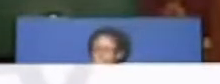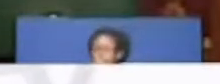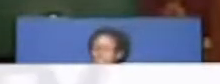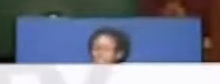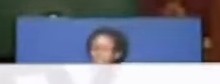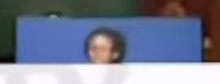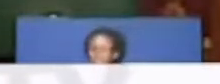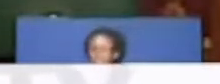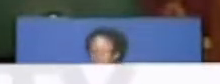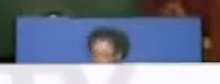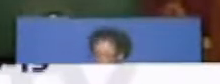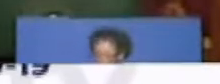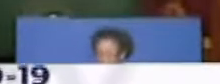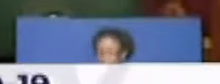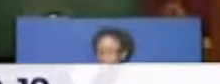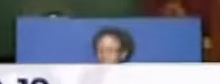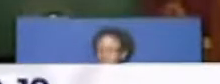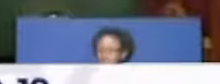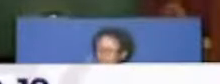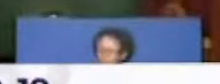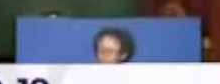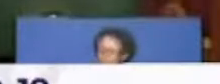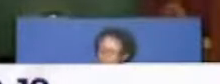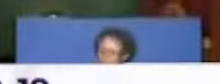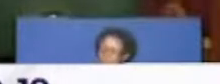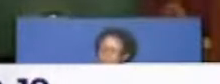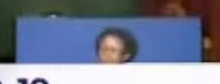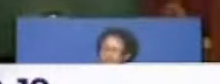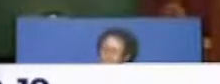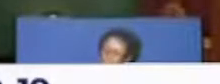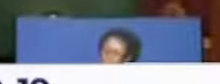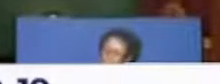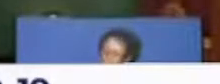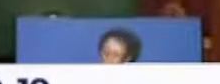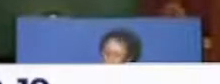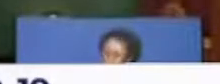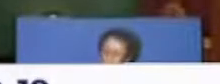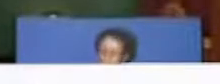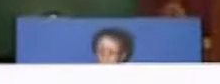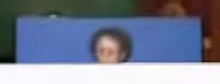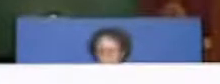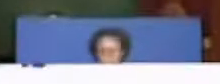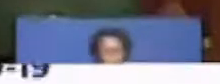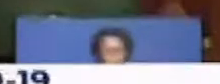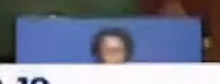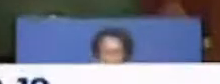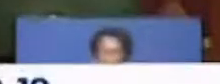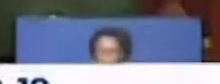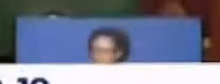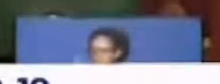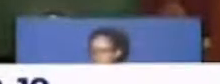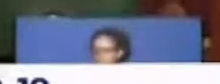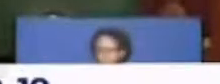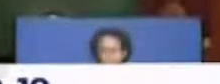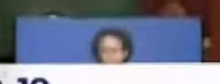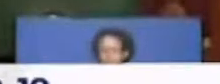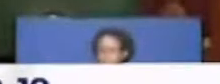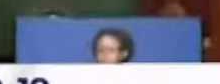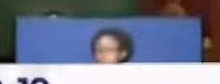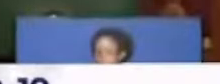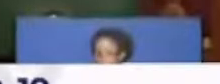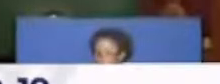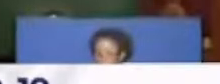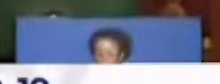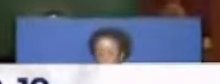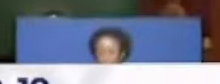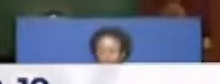applied towards factory maintenance and the payment of farmers' arrears. The third intervention was in the coffee